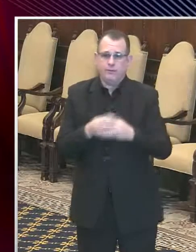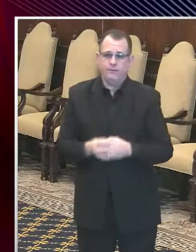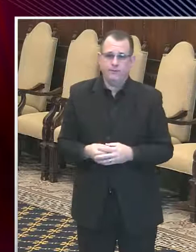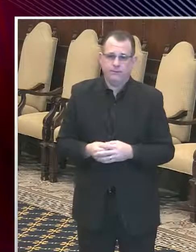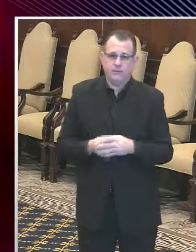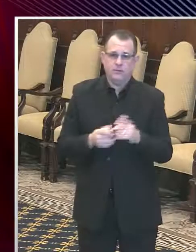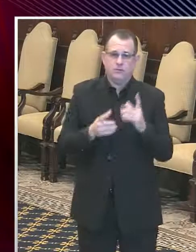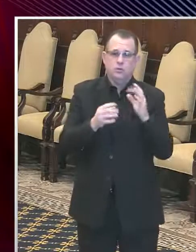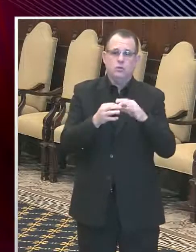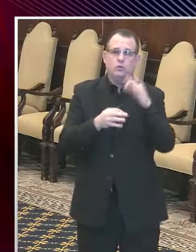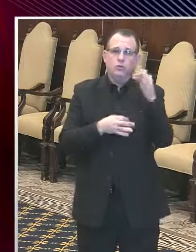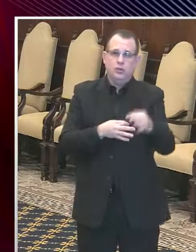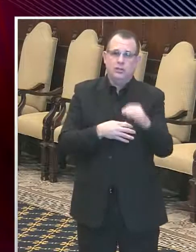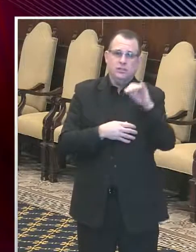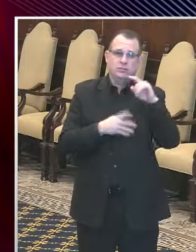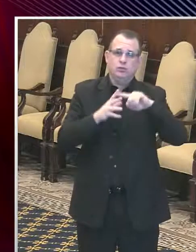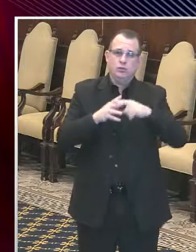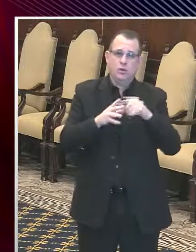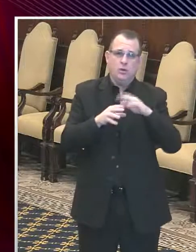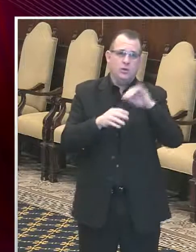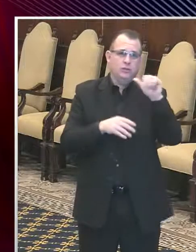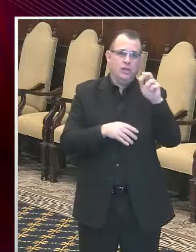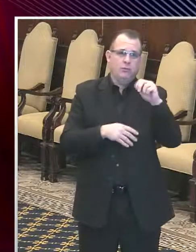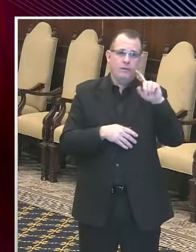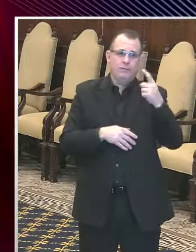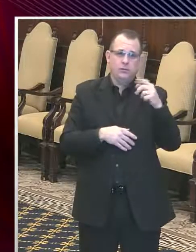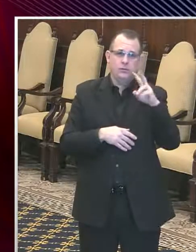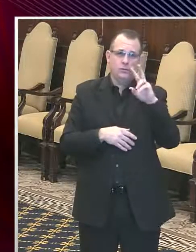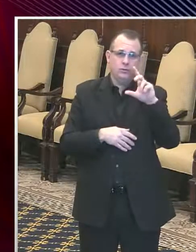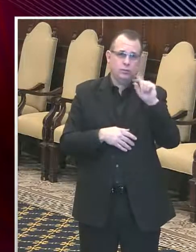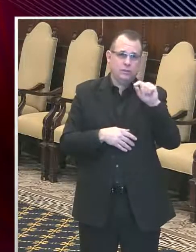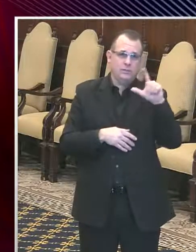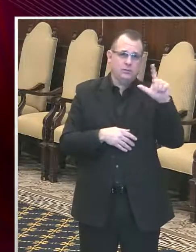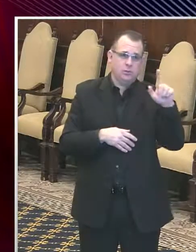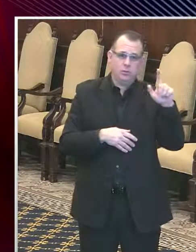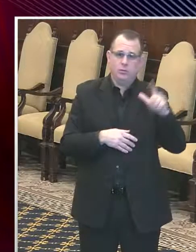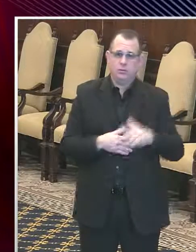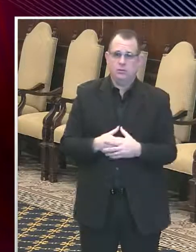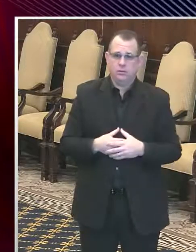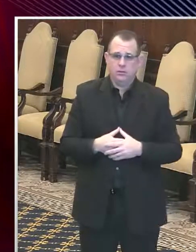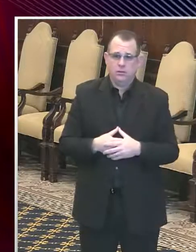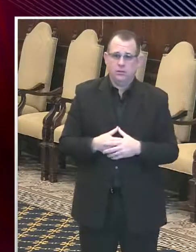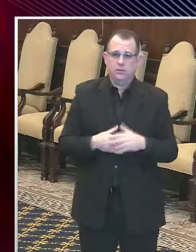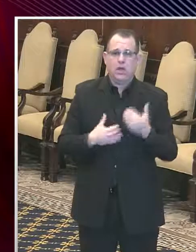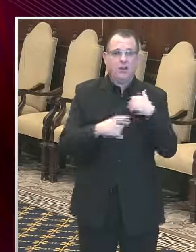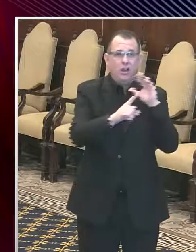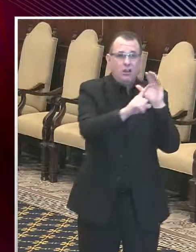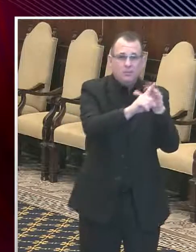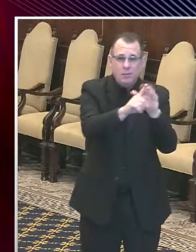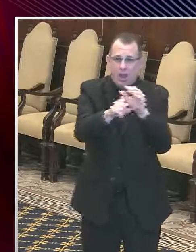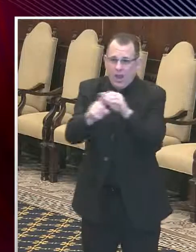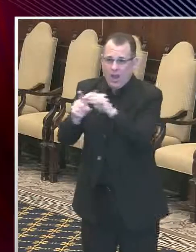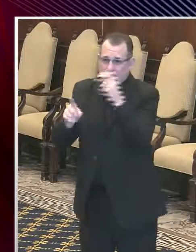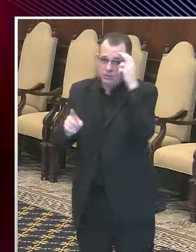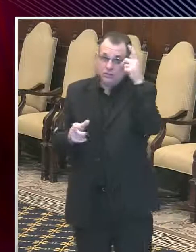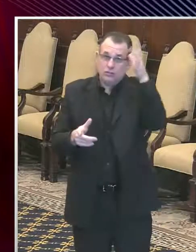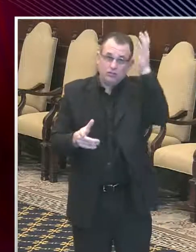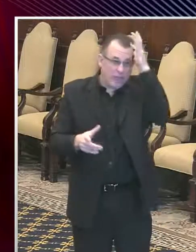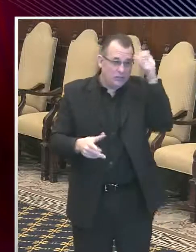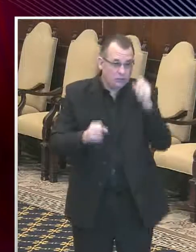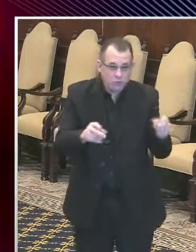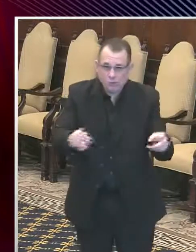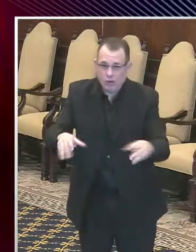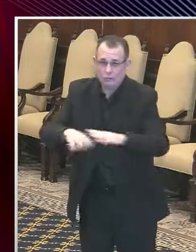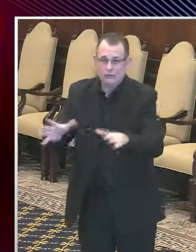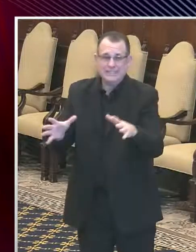ban. This Earth Day, I also want to remind everyone that littering on our streets is never acceptable. Our sanitation crews are